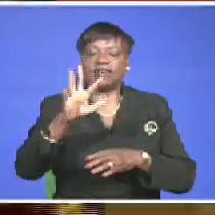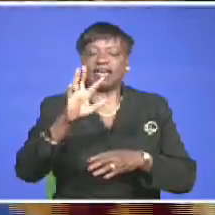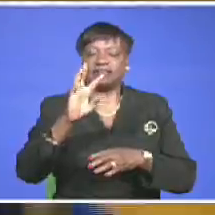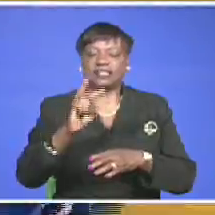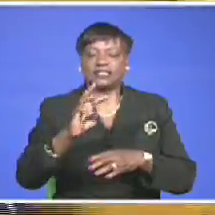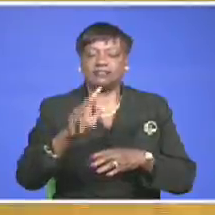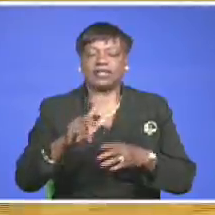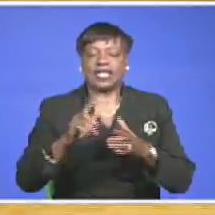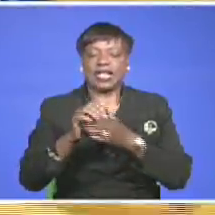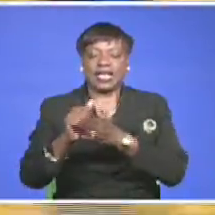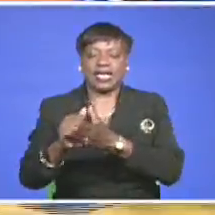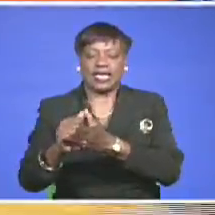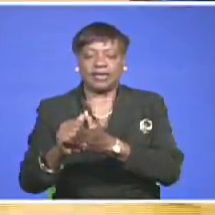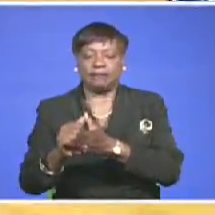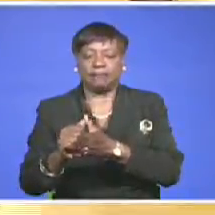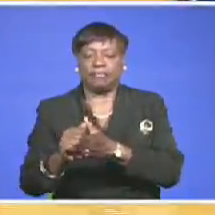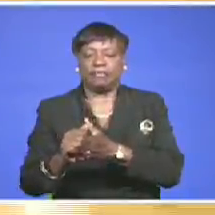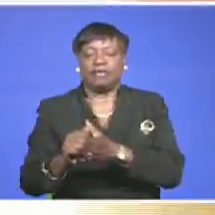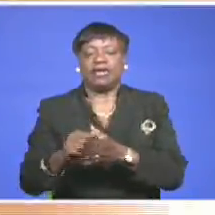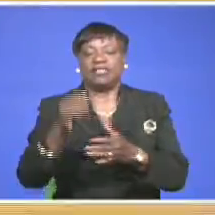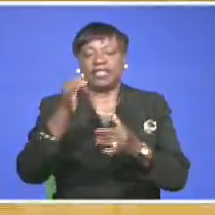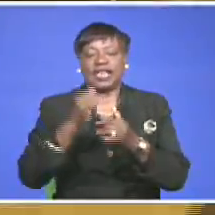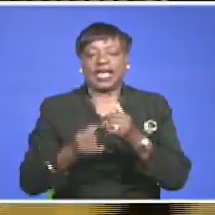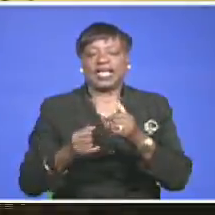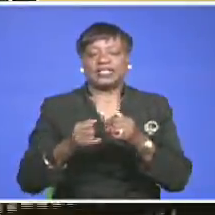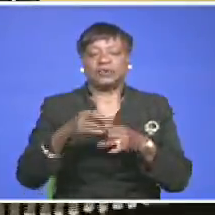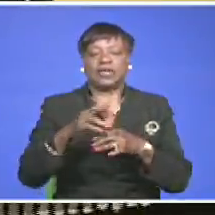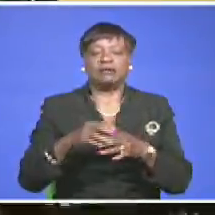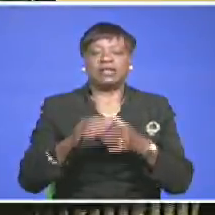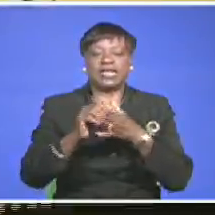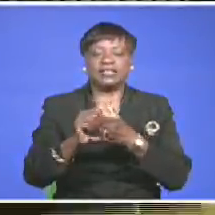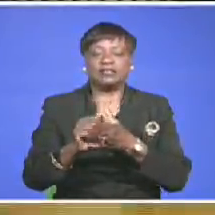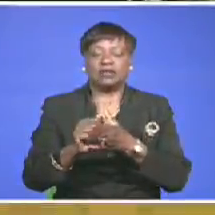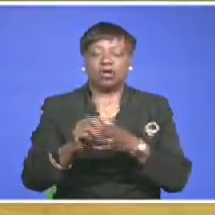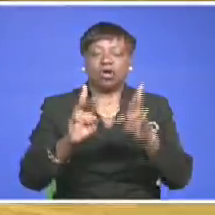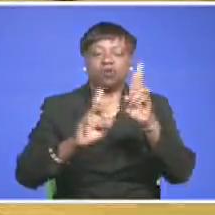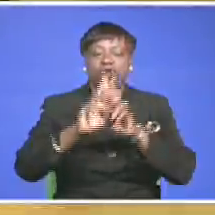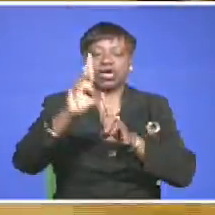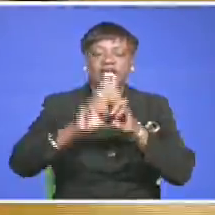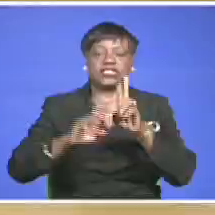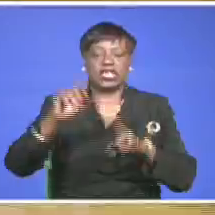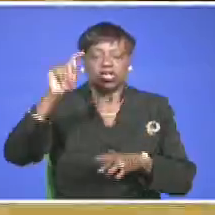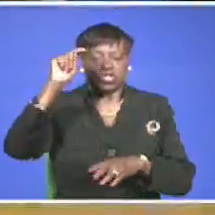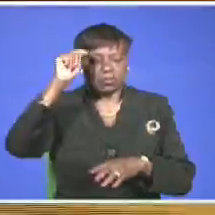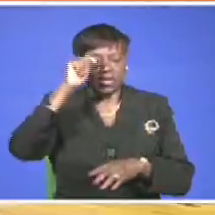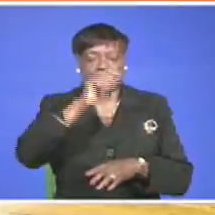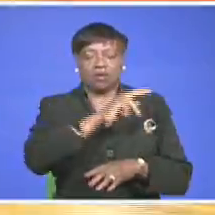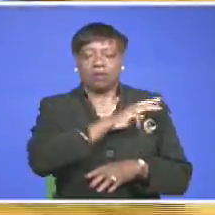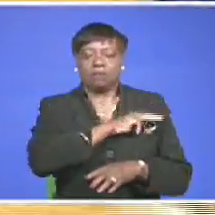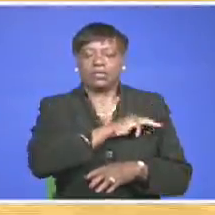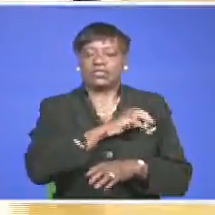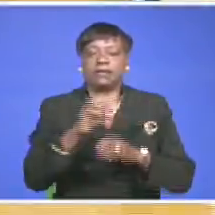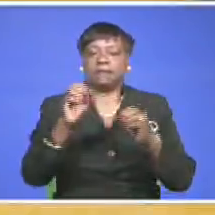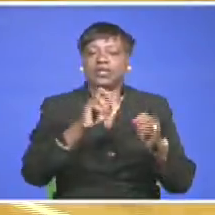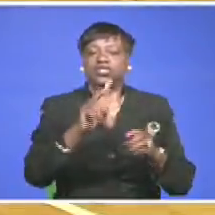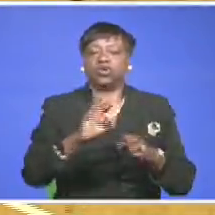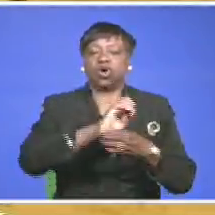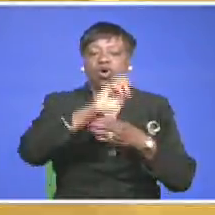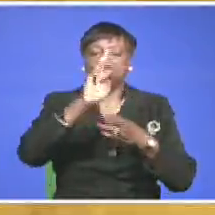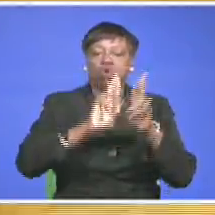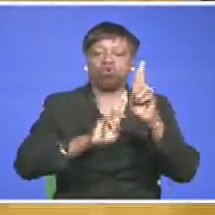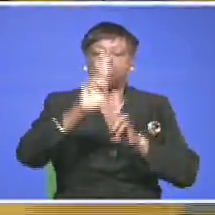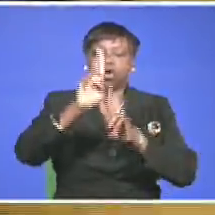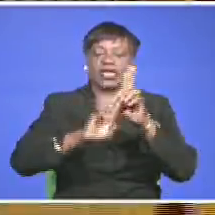fourth. That final quarter, though, would belong to the Rockets. Tamiko Moxie puts in 2 of his 24. Rockets end the game